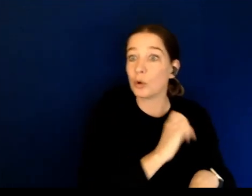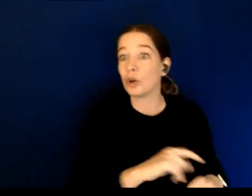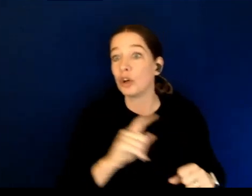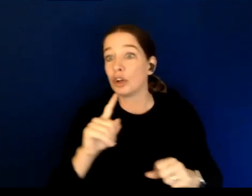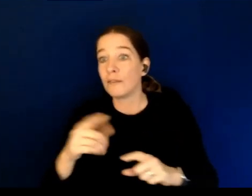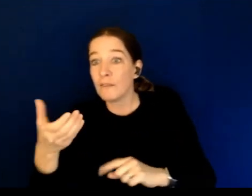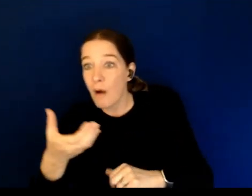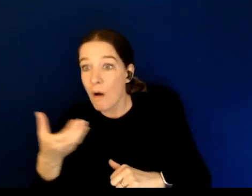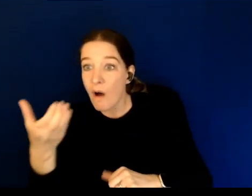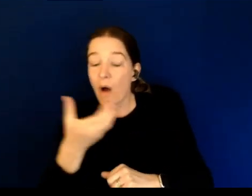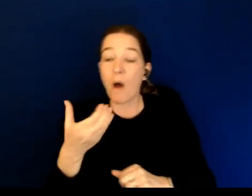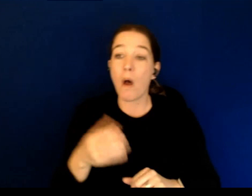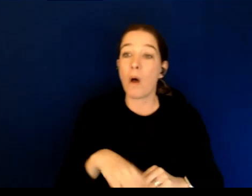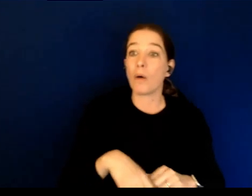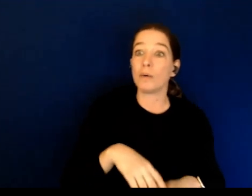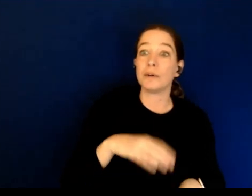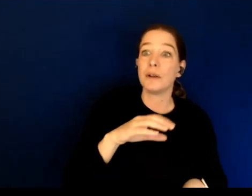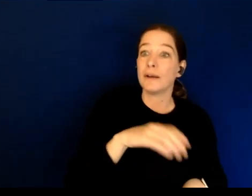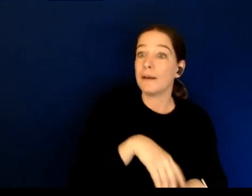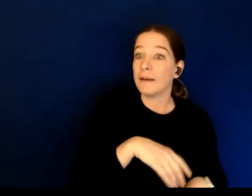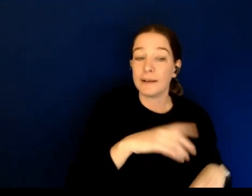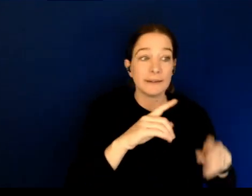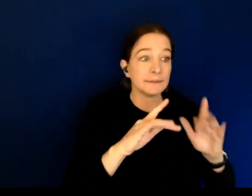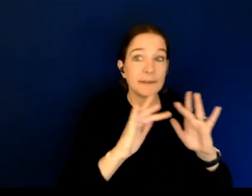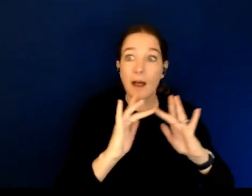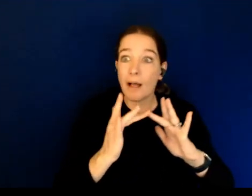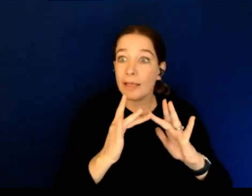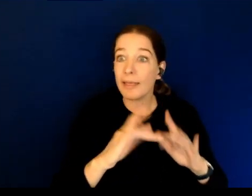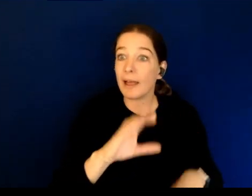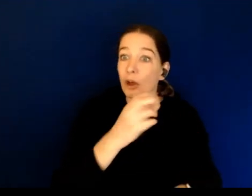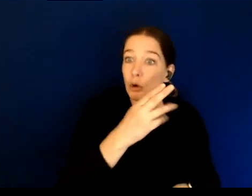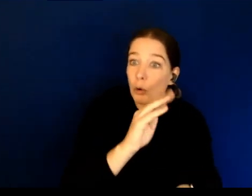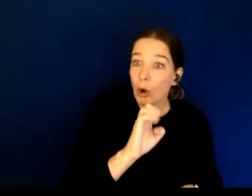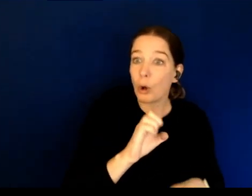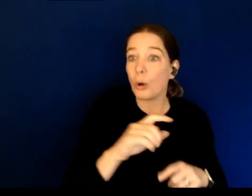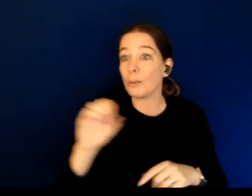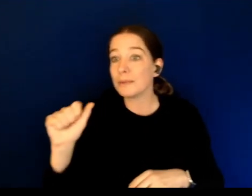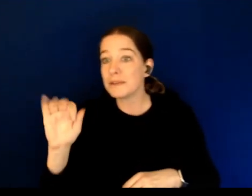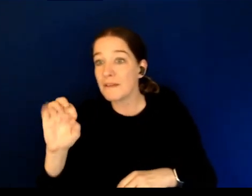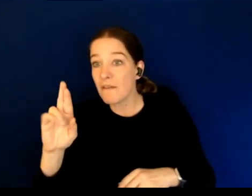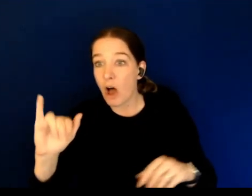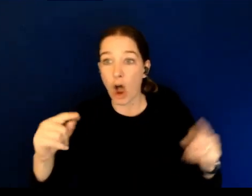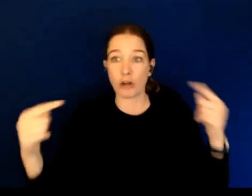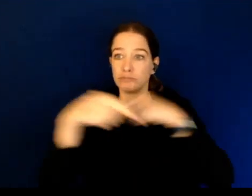platforms, ensuring you have your credentials wherever you need them.